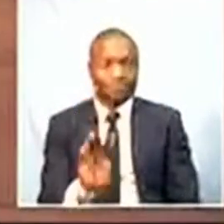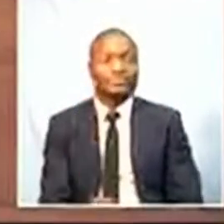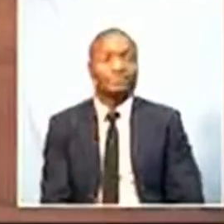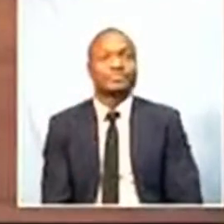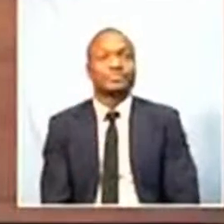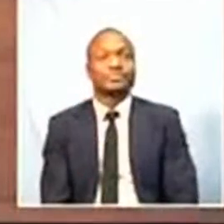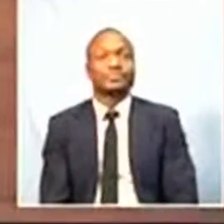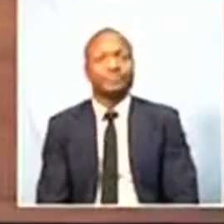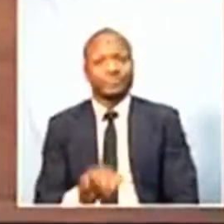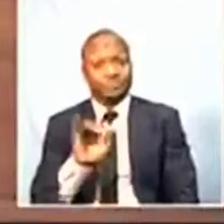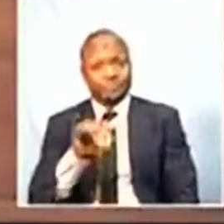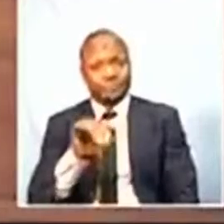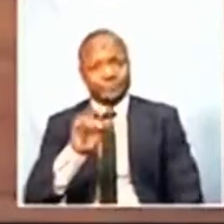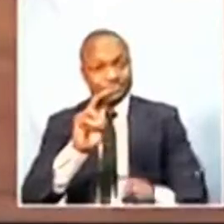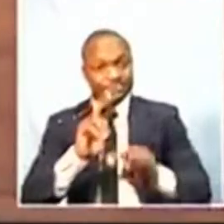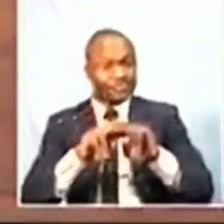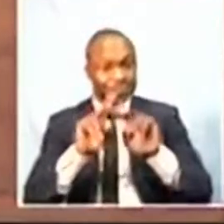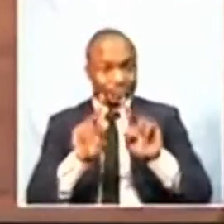Yes, Chair.